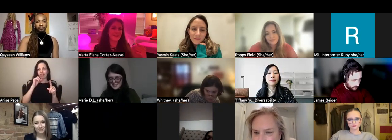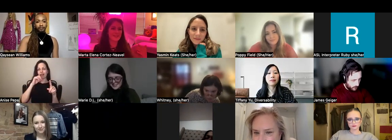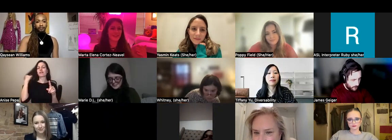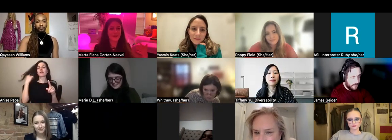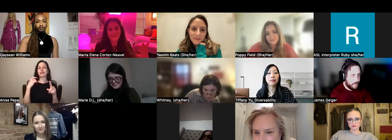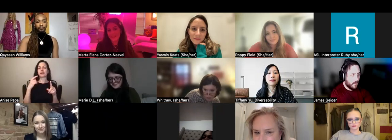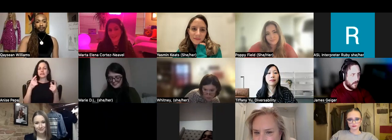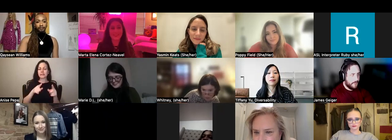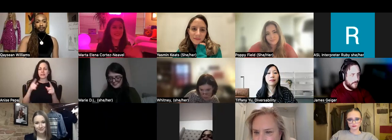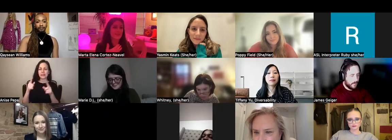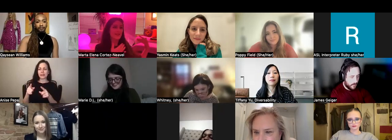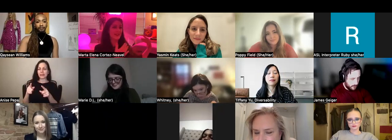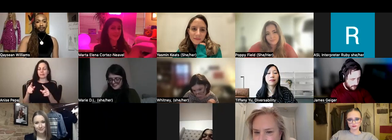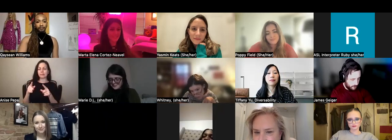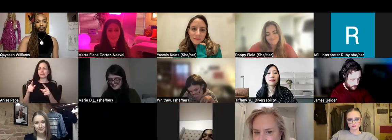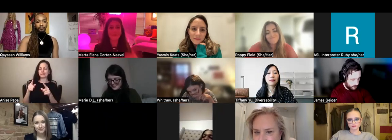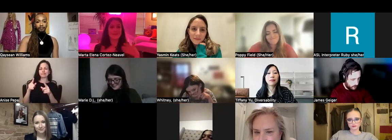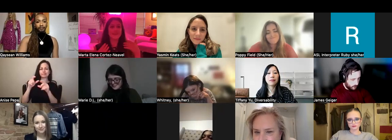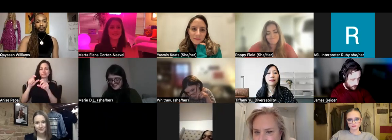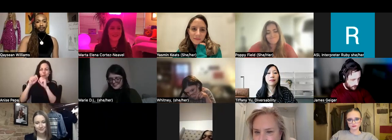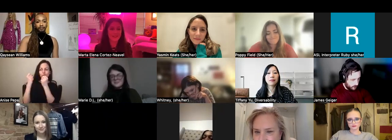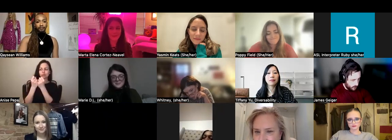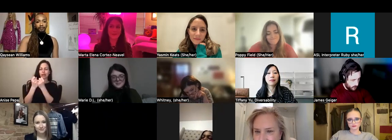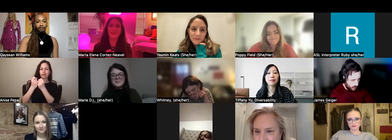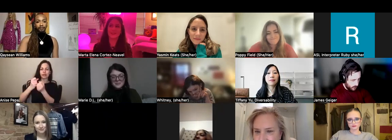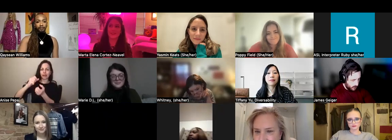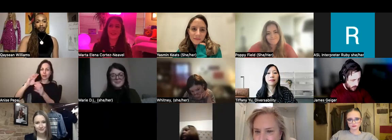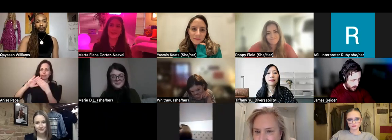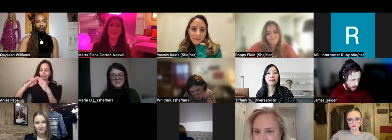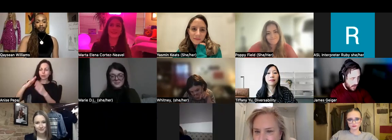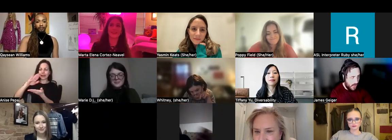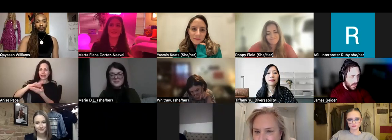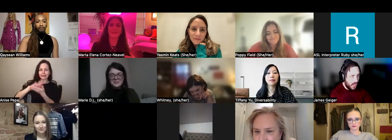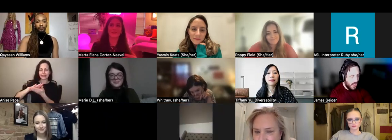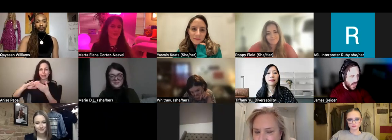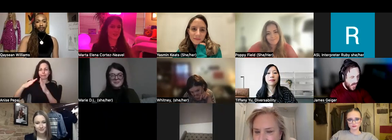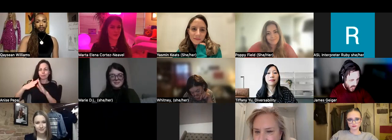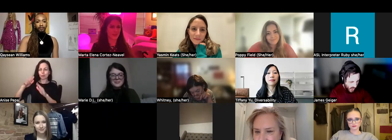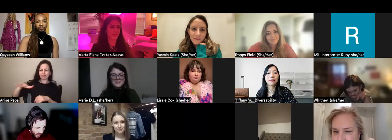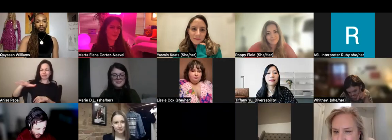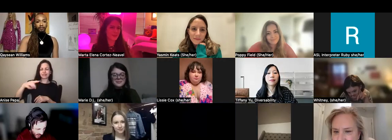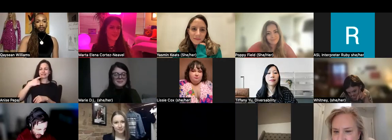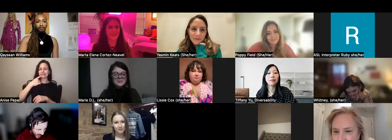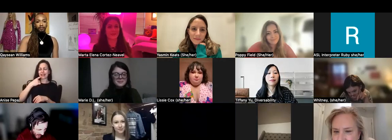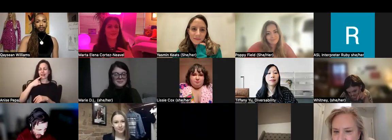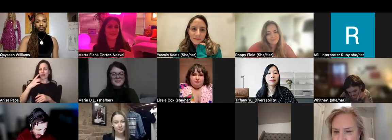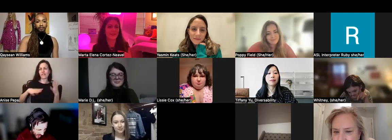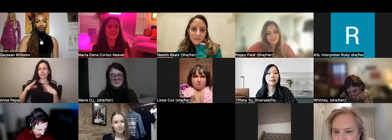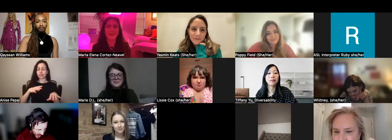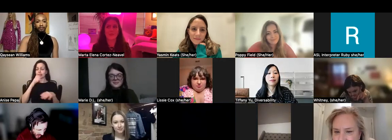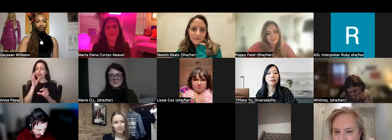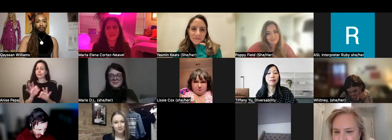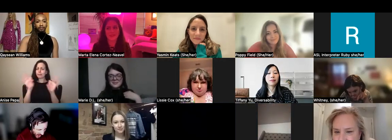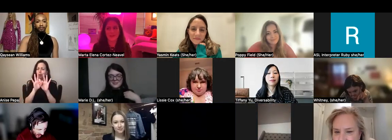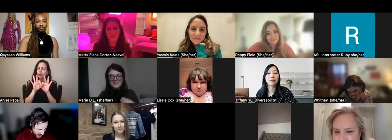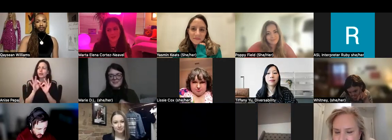I mean, just like society, like by the academic community, the scientific community, saying that like fashion just wasn't important. It didn't hold like